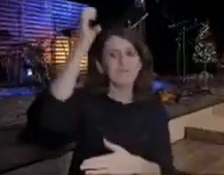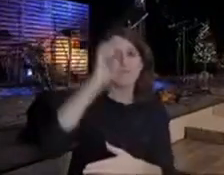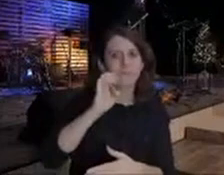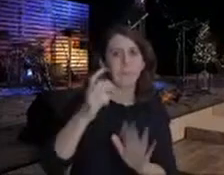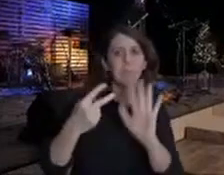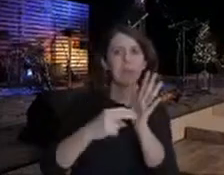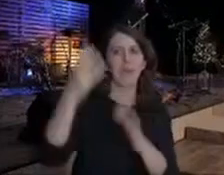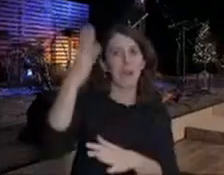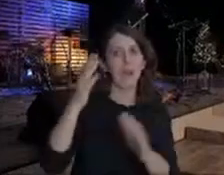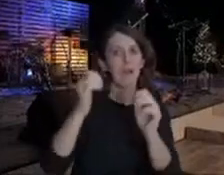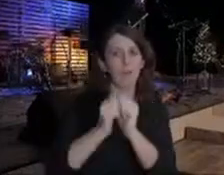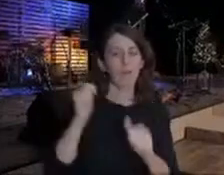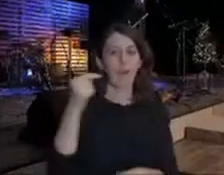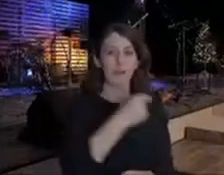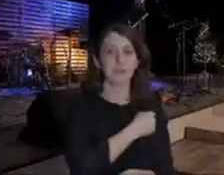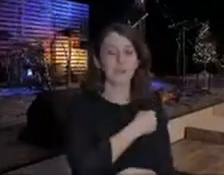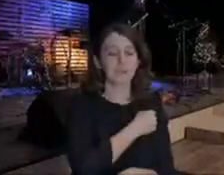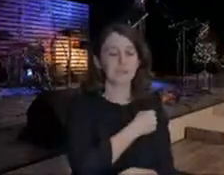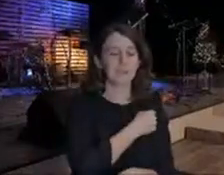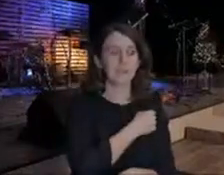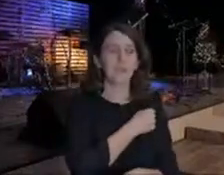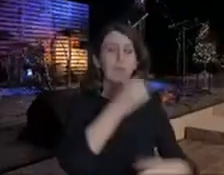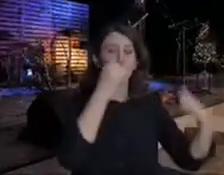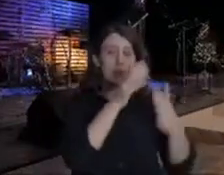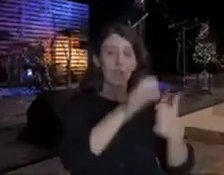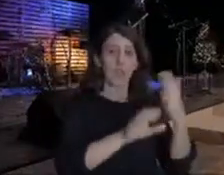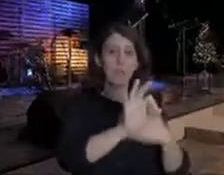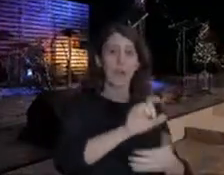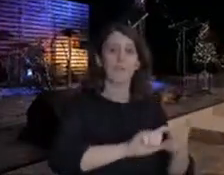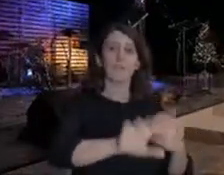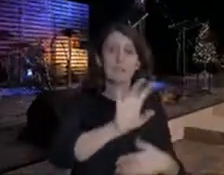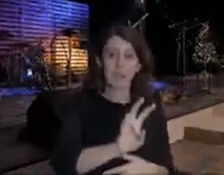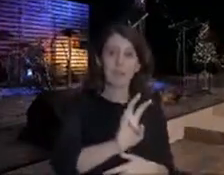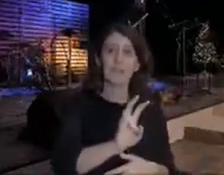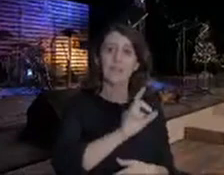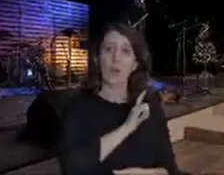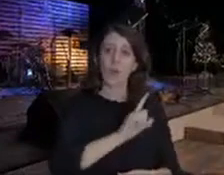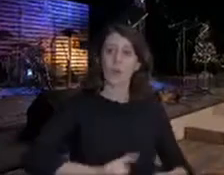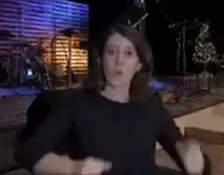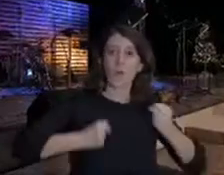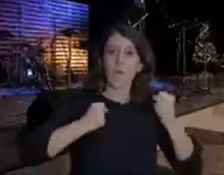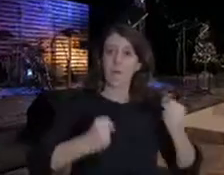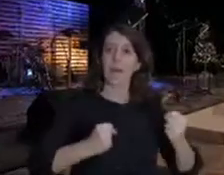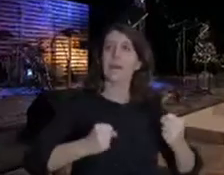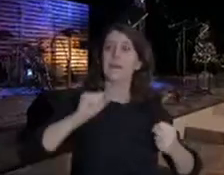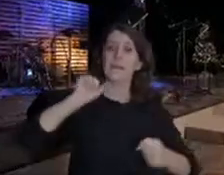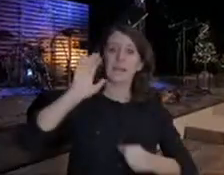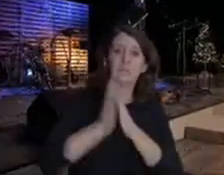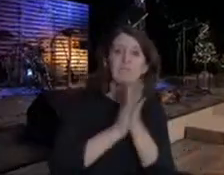means God with us. And it was sealed with Isaiah 9:7, which says, "The zeal of the Lord Almighty will accomplish